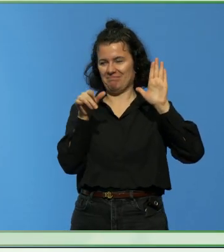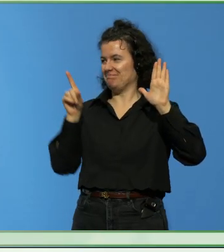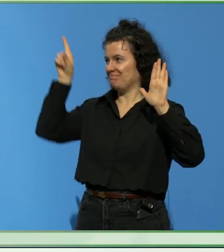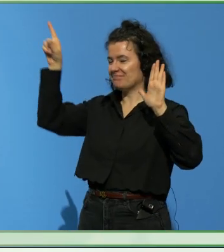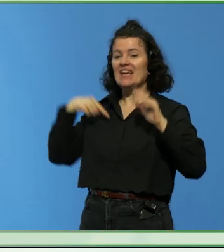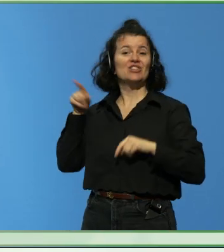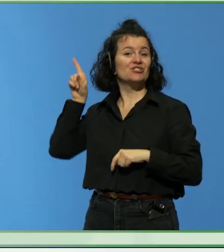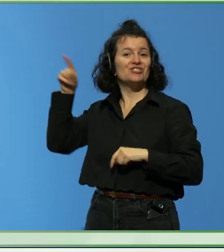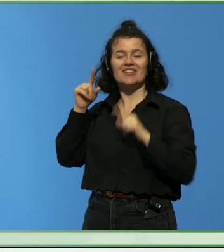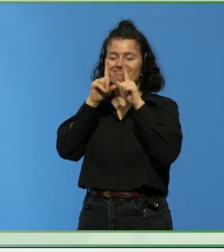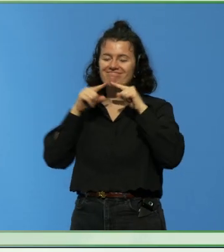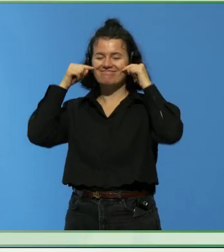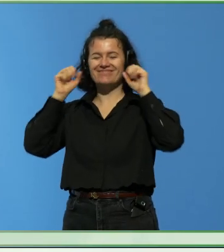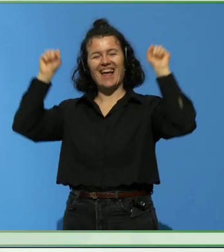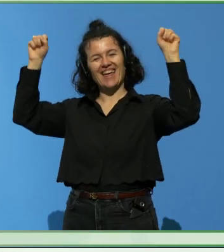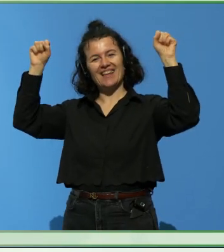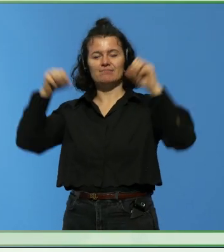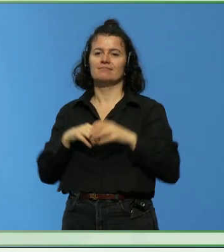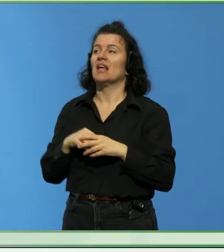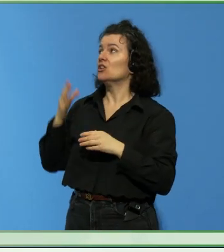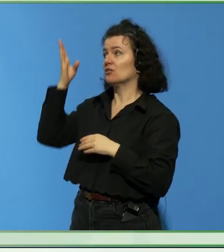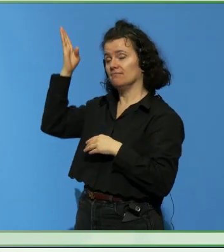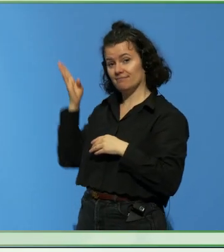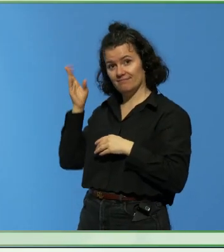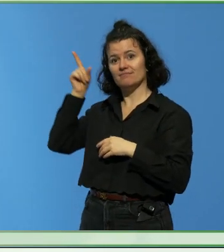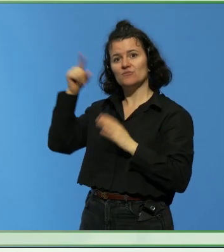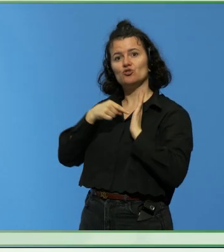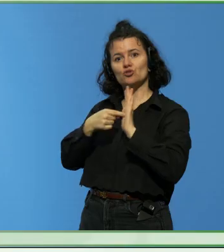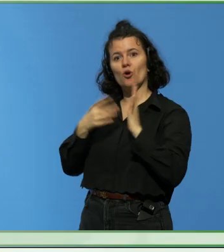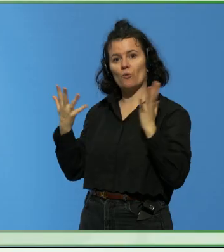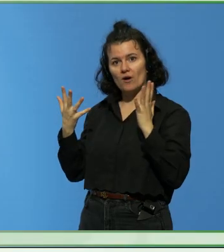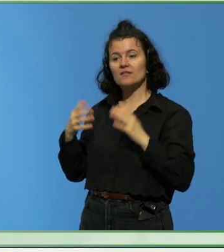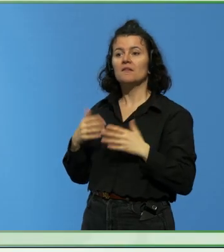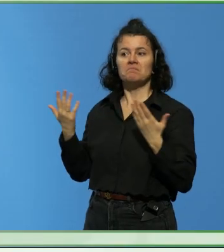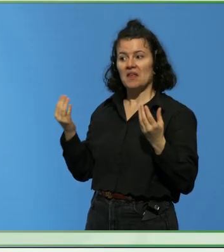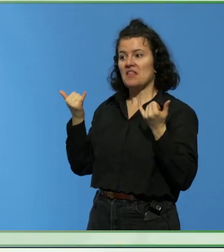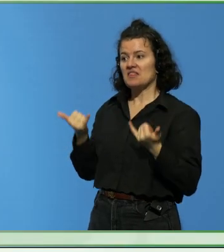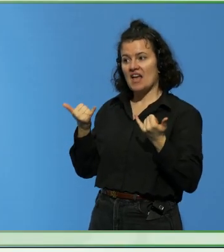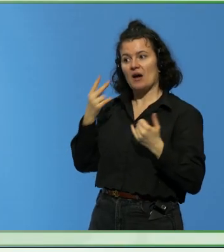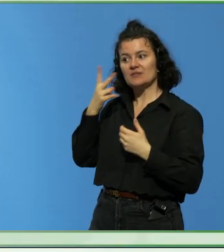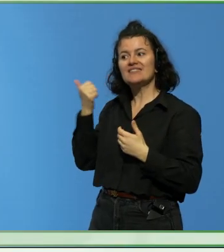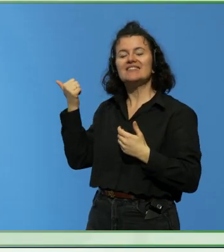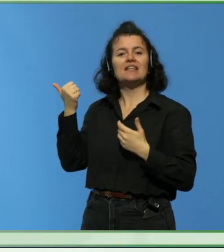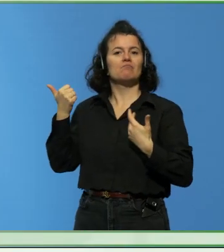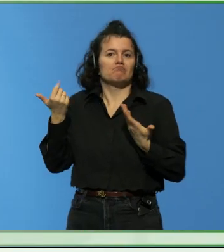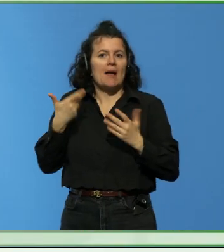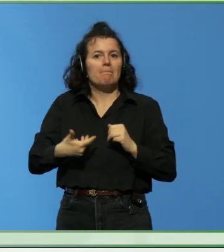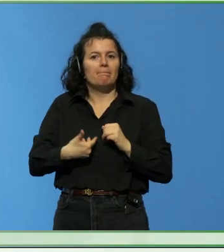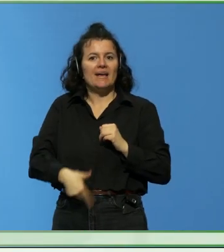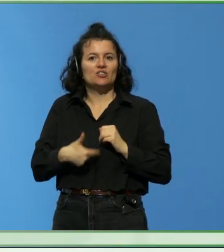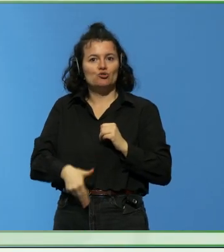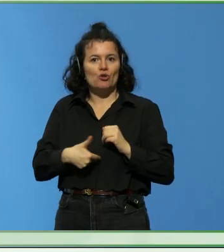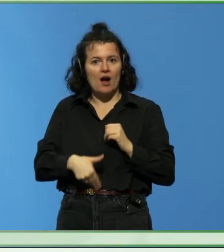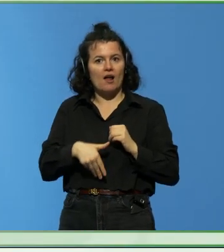It's a behavior change campaign, so it's designed to improve menstrual health behaviors, and this includes things like wearing